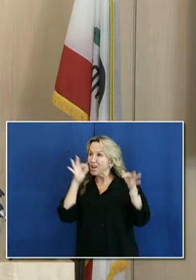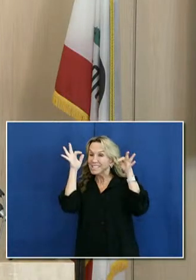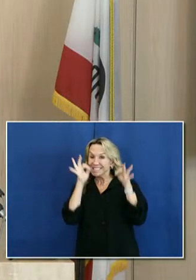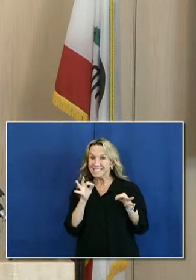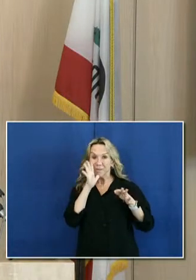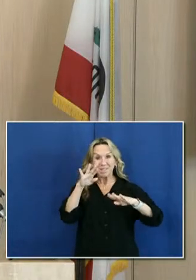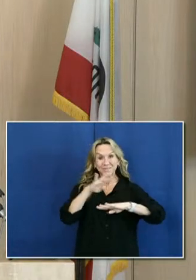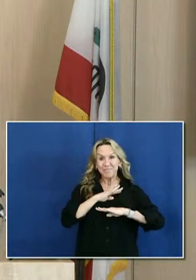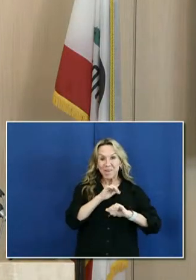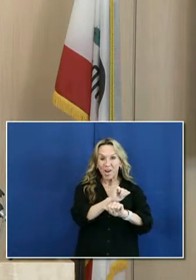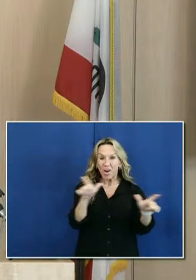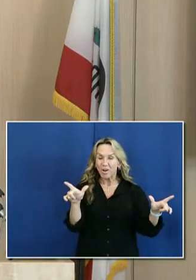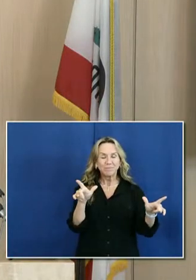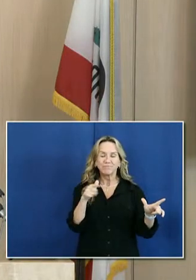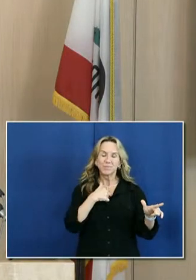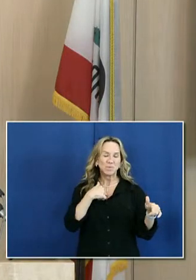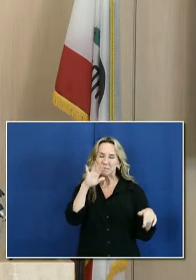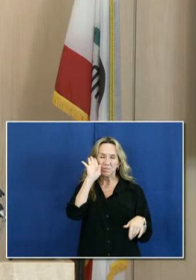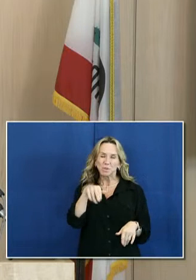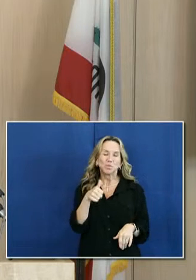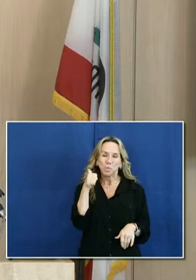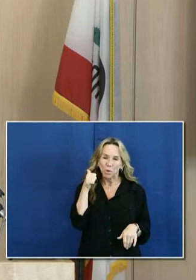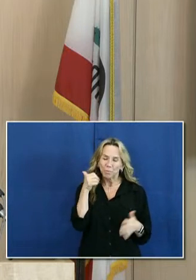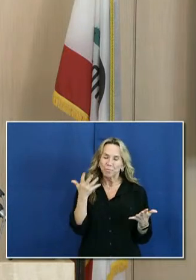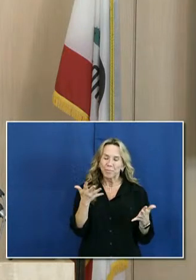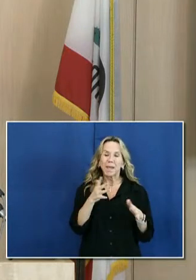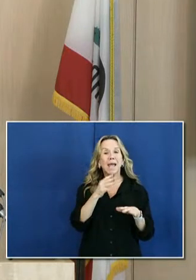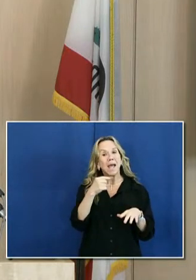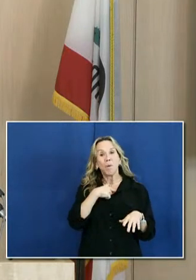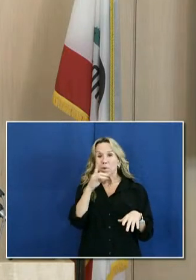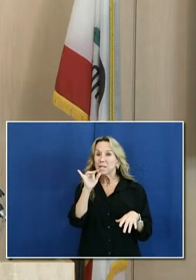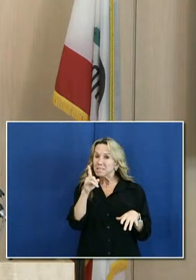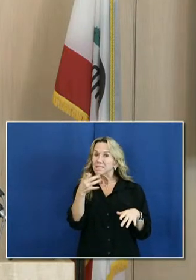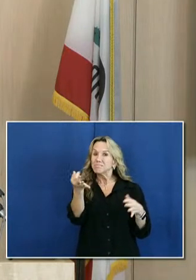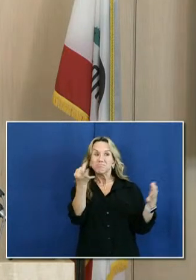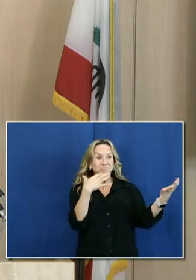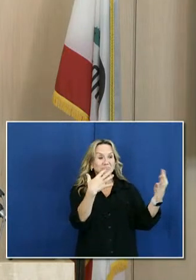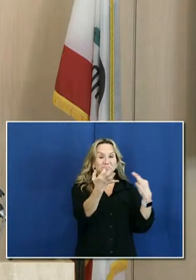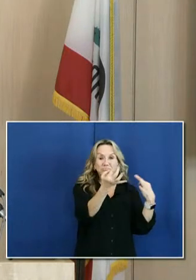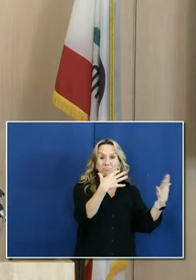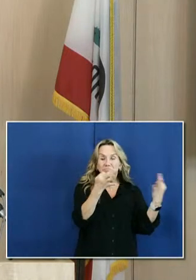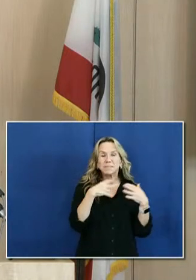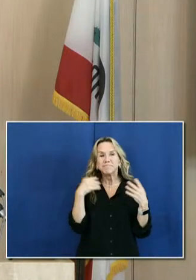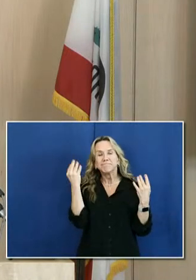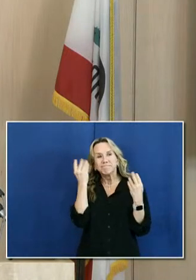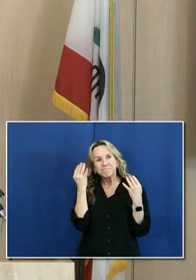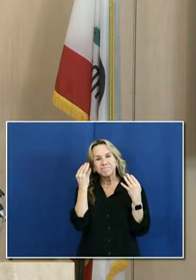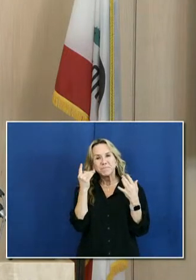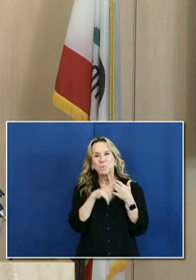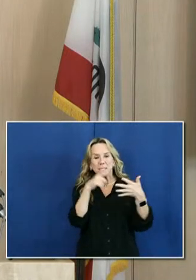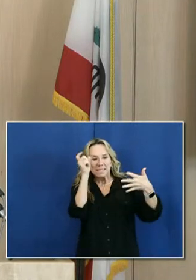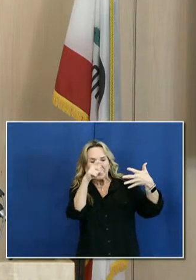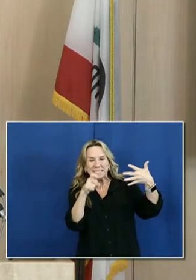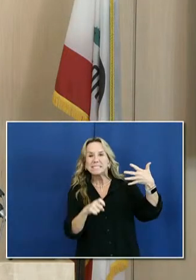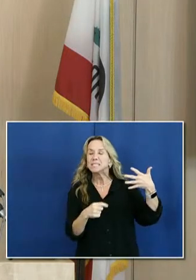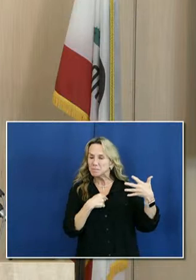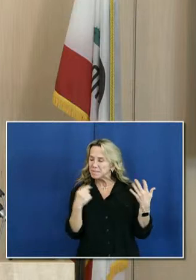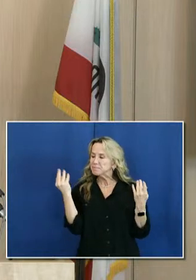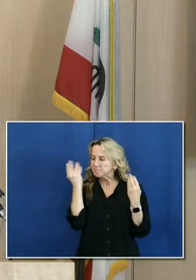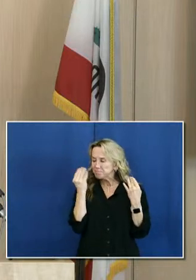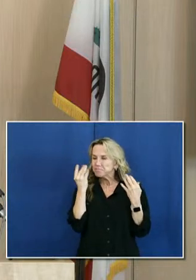everyone, but we did hear and we are working to address all the concerns and needs that were